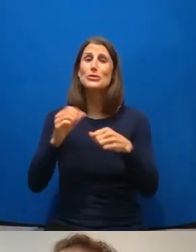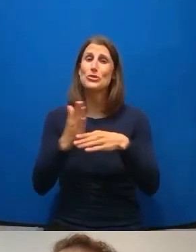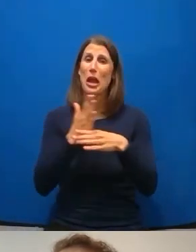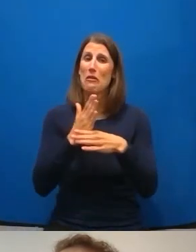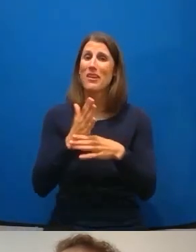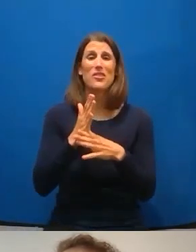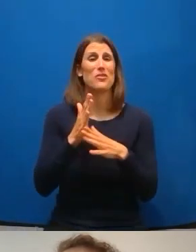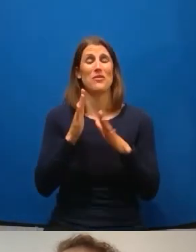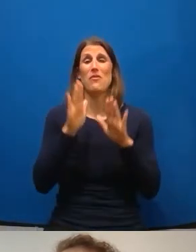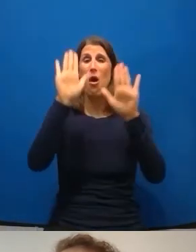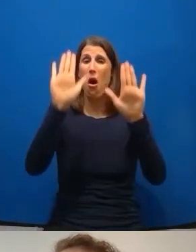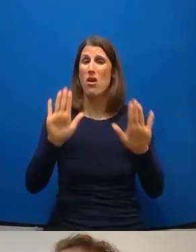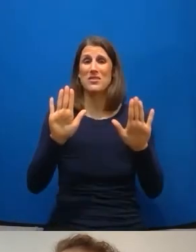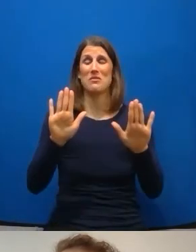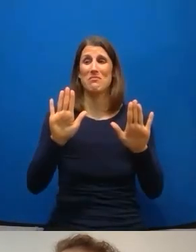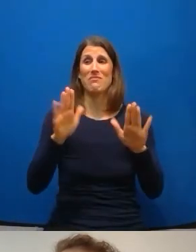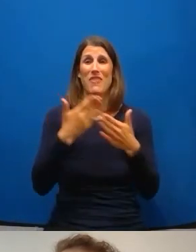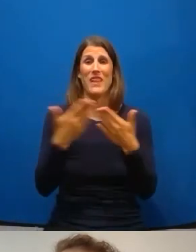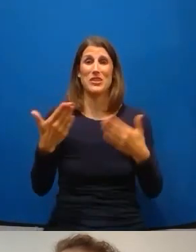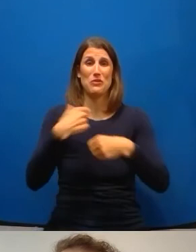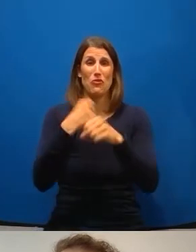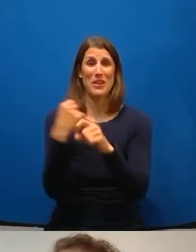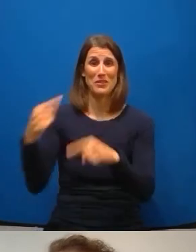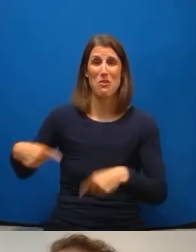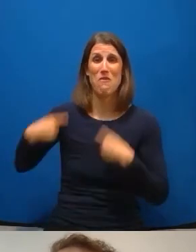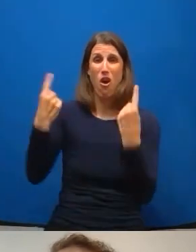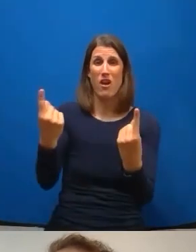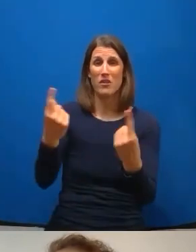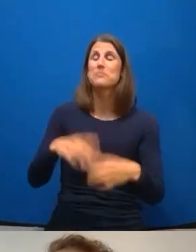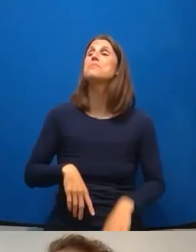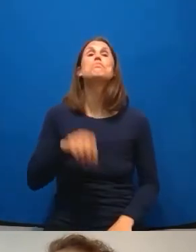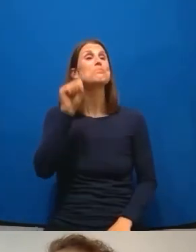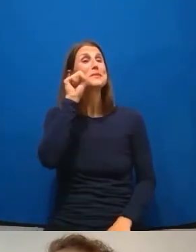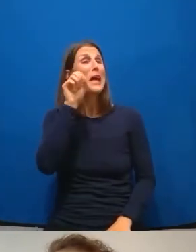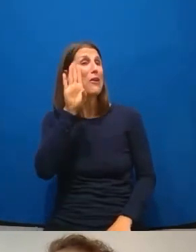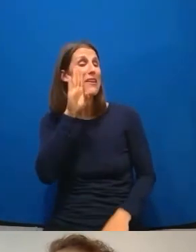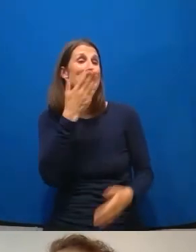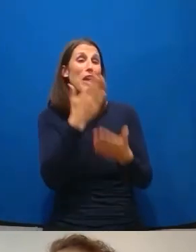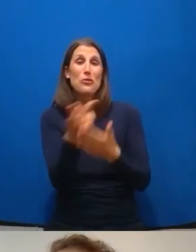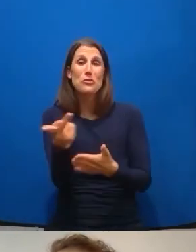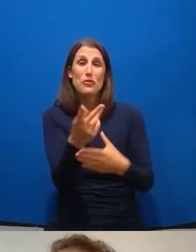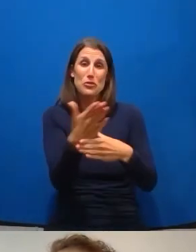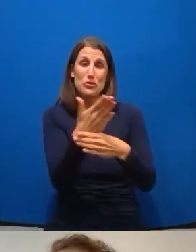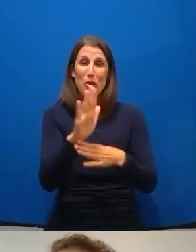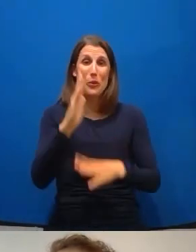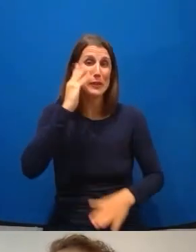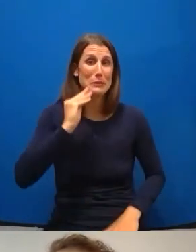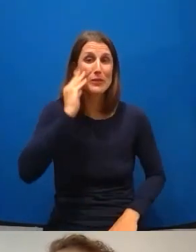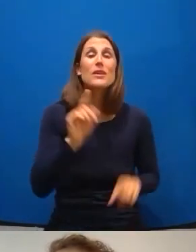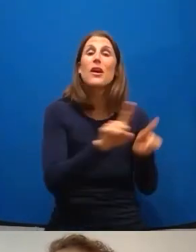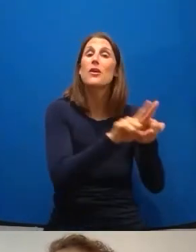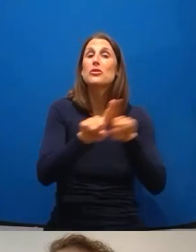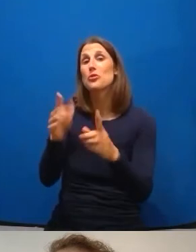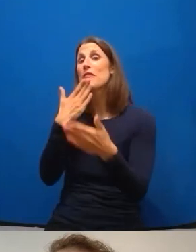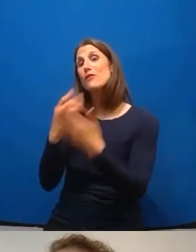Awesome. Well, thank you both for sharing your experiences, and thank you to Jenna for providing communication access.